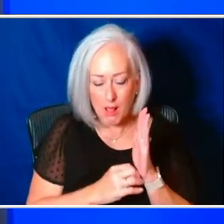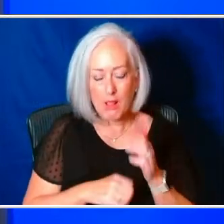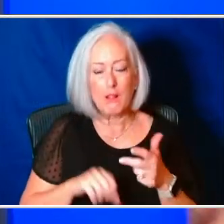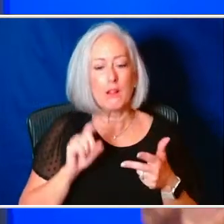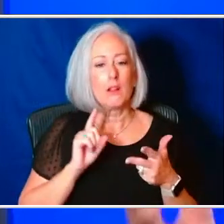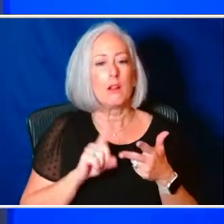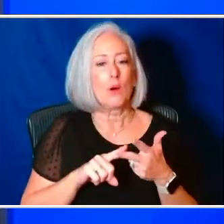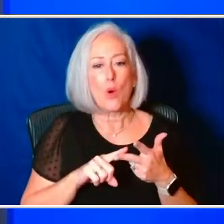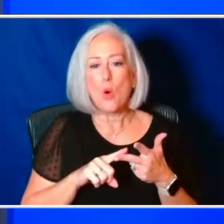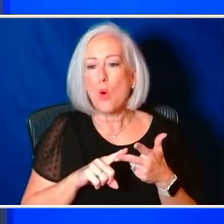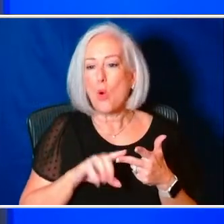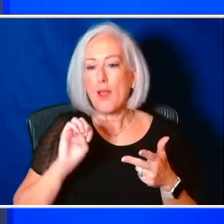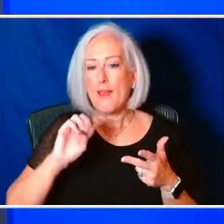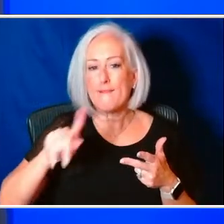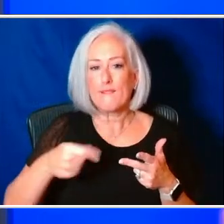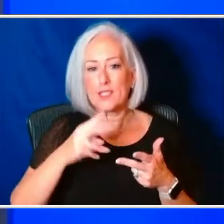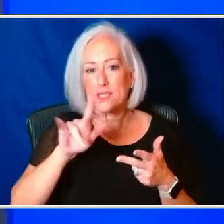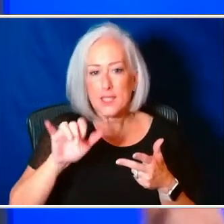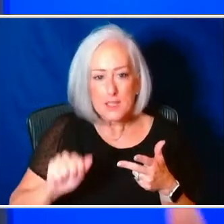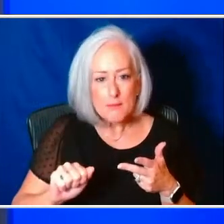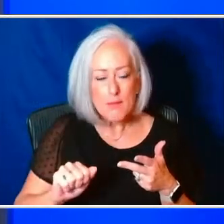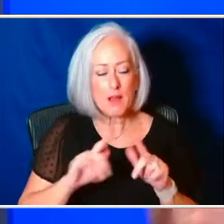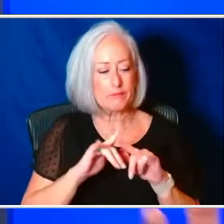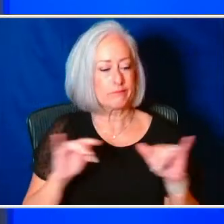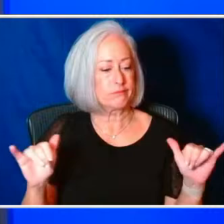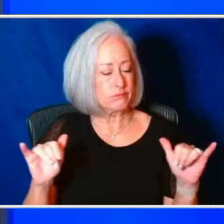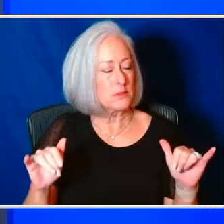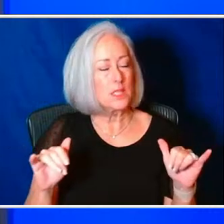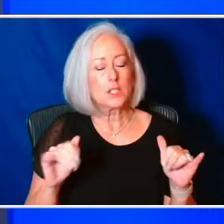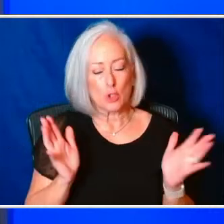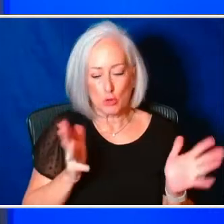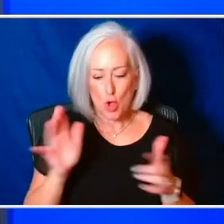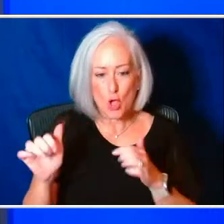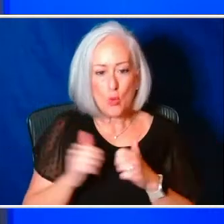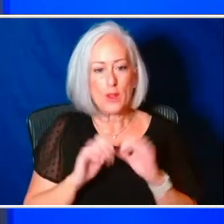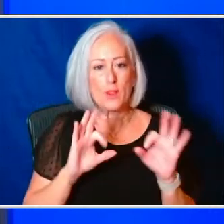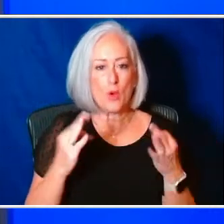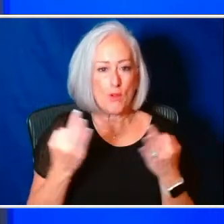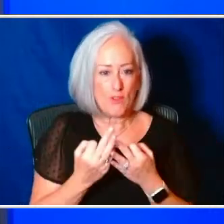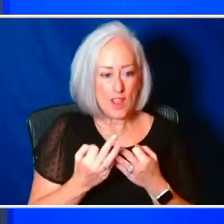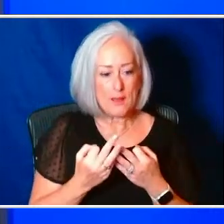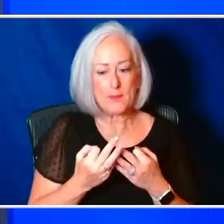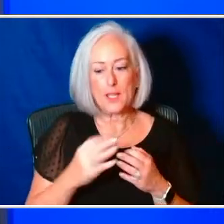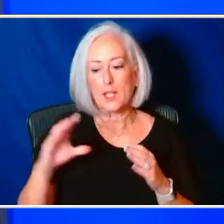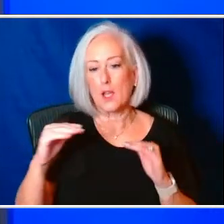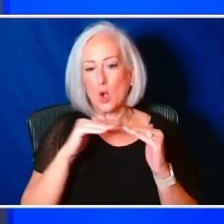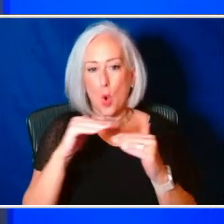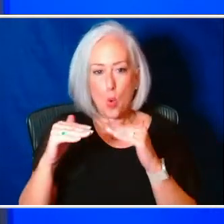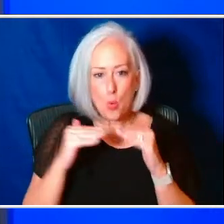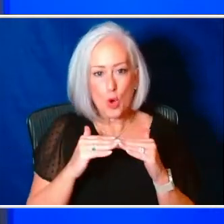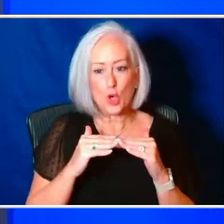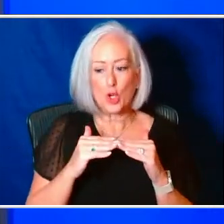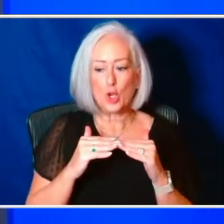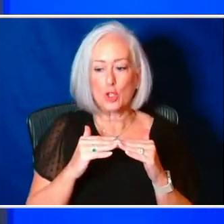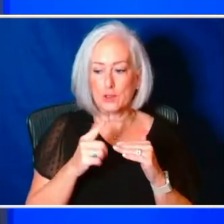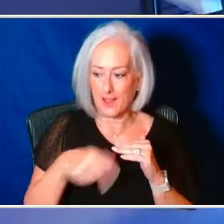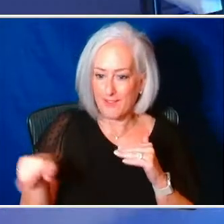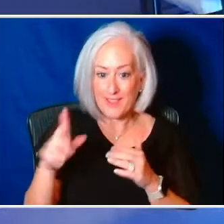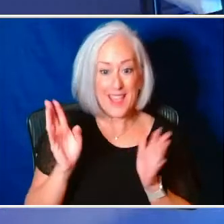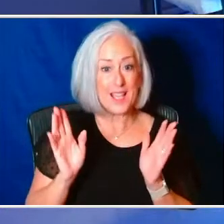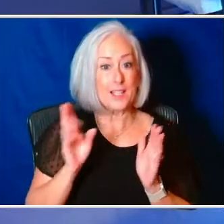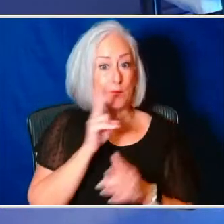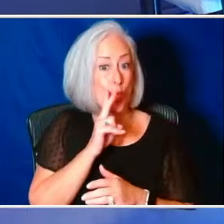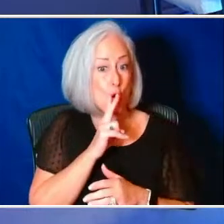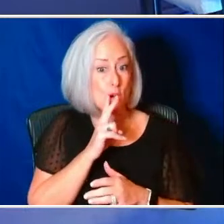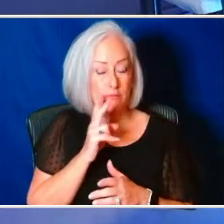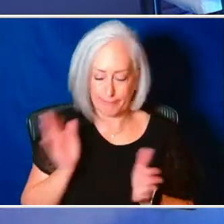And again, talk with your co-workers, family members that smoke. Try to encourage them to quit and do the lung cancer screening.